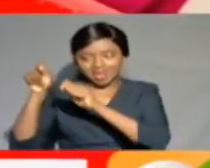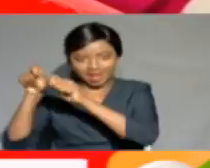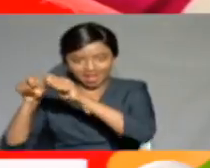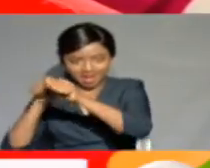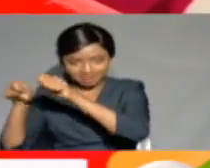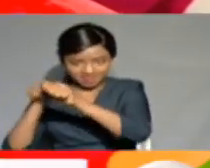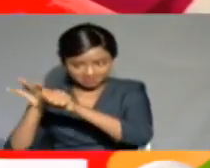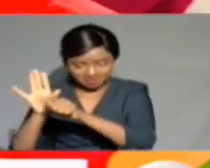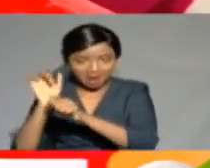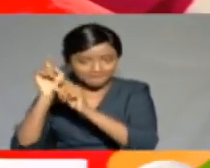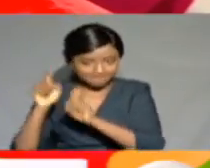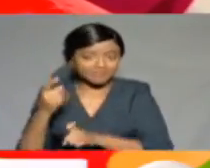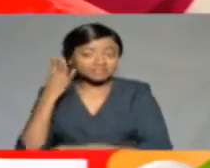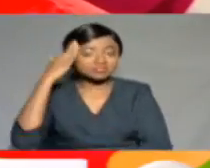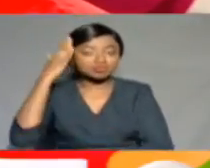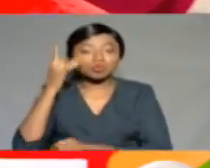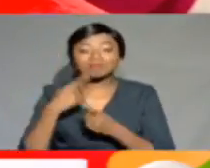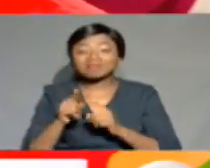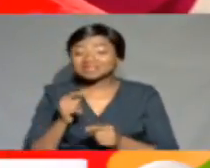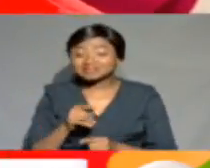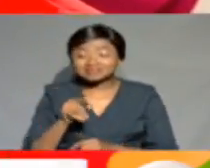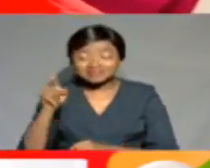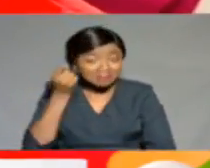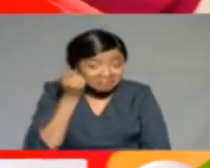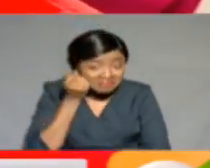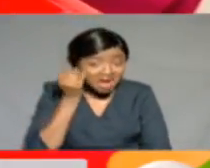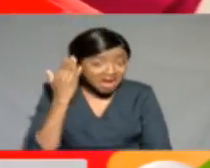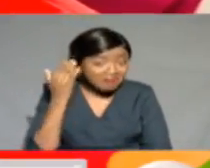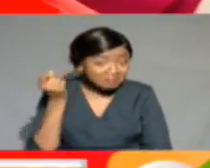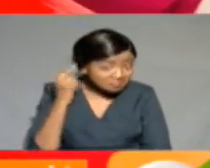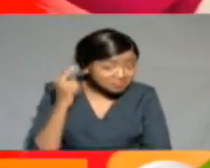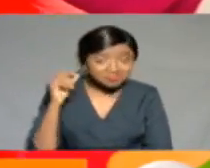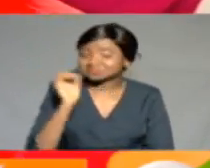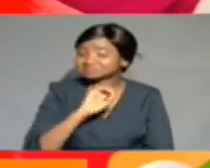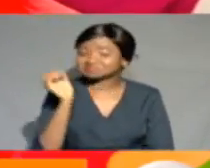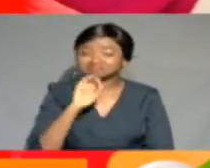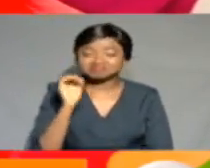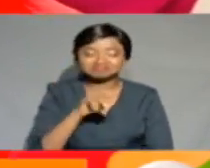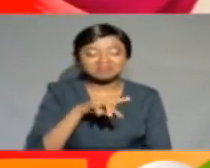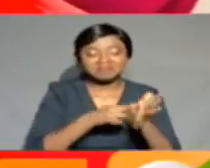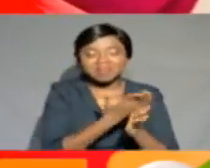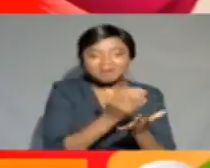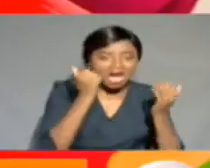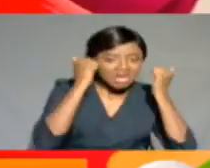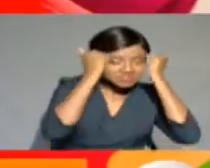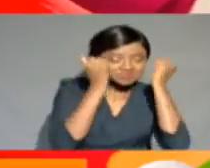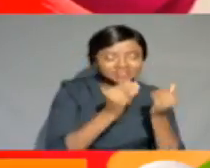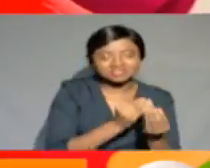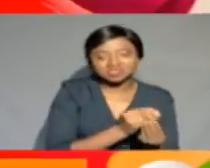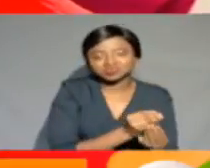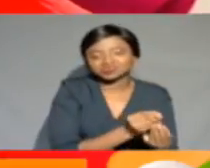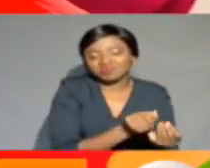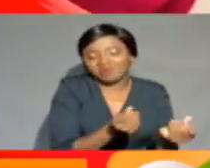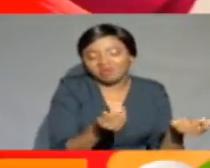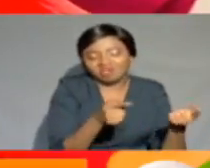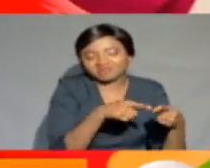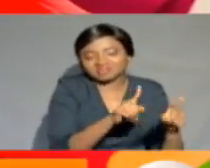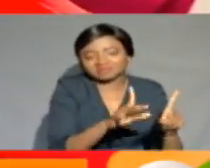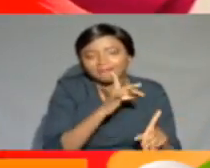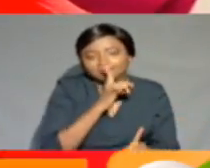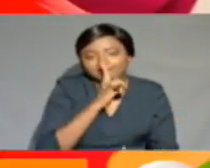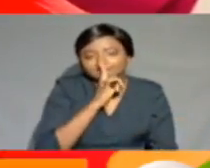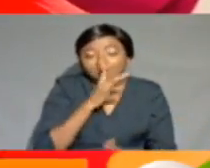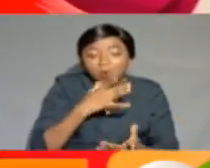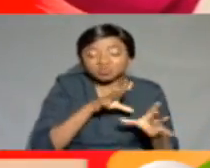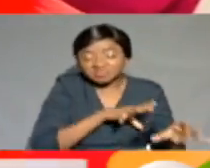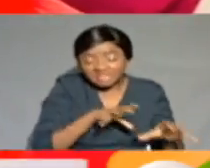to know, but you find in some cases, it doesn't really get to the administration, right? So the students just end up languishing, right? In silence.